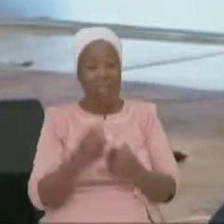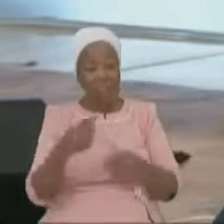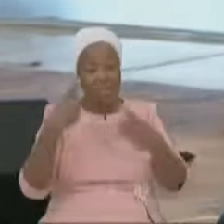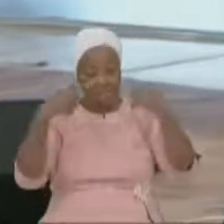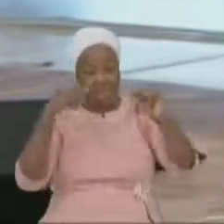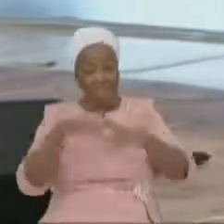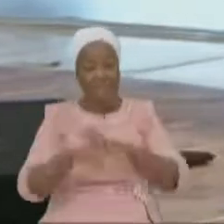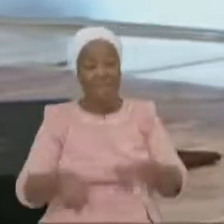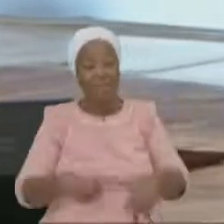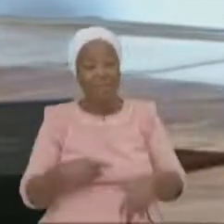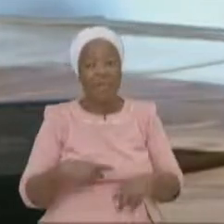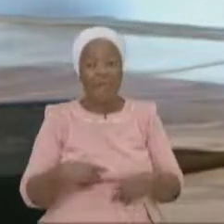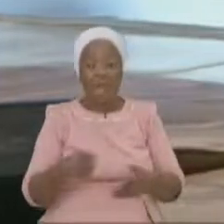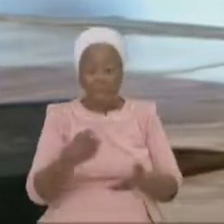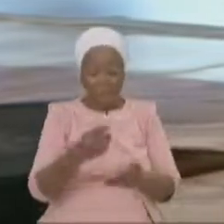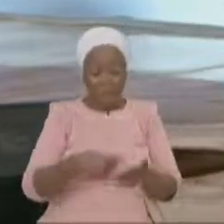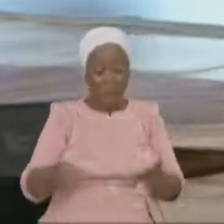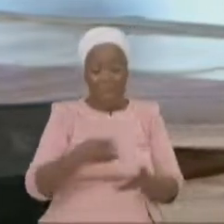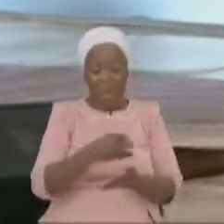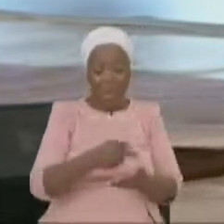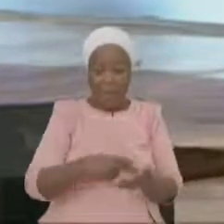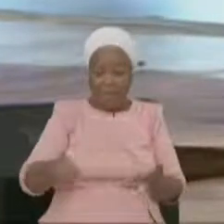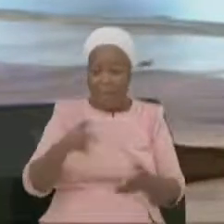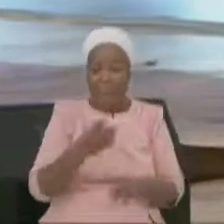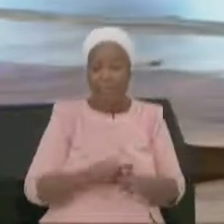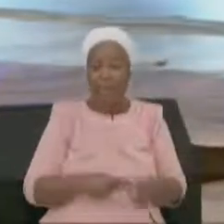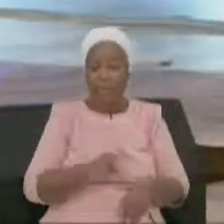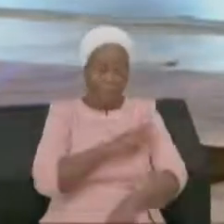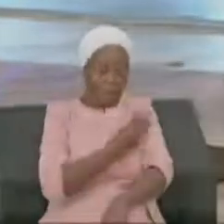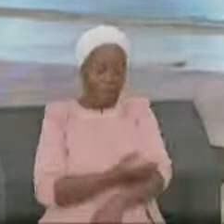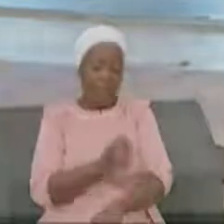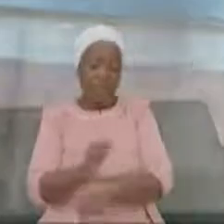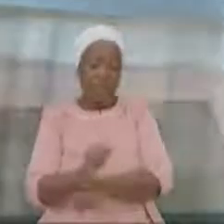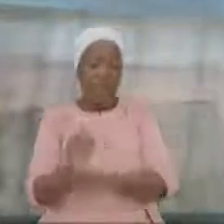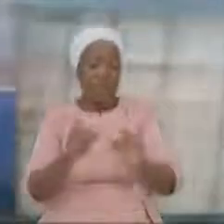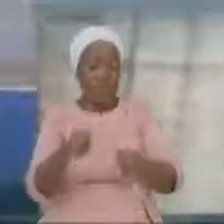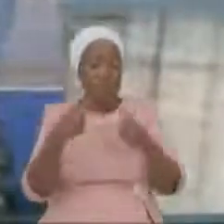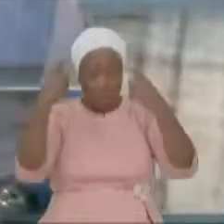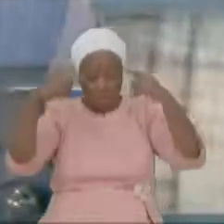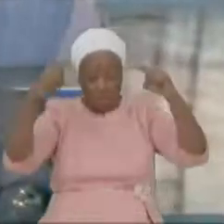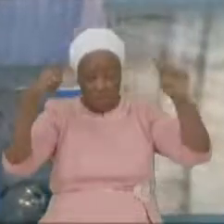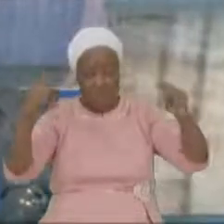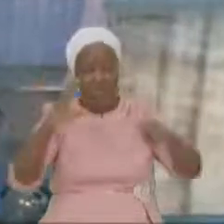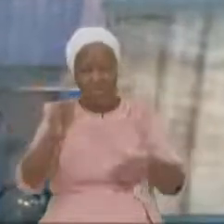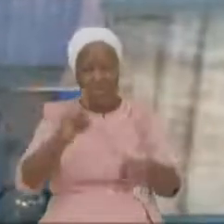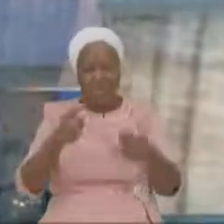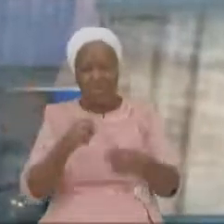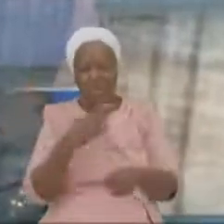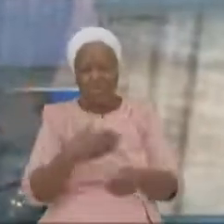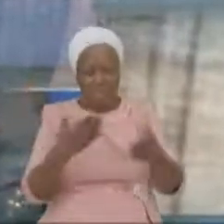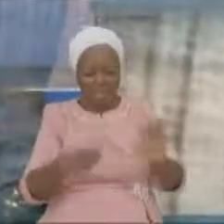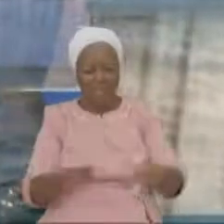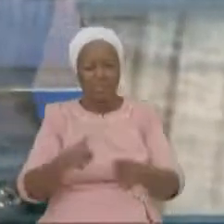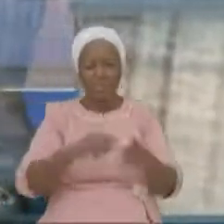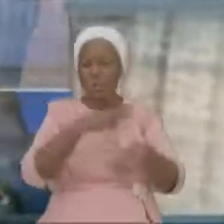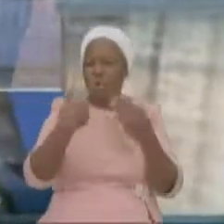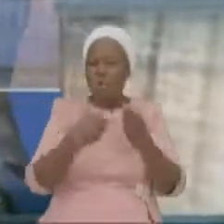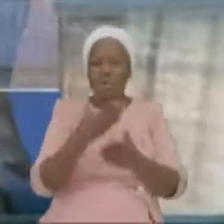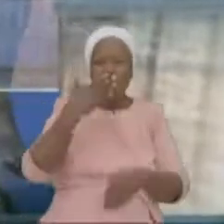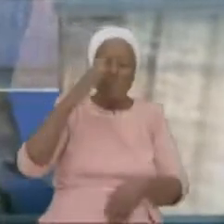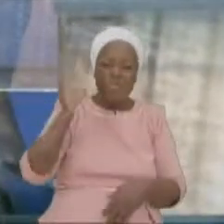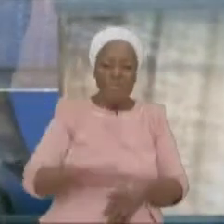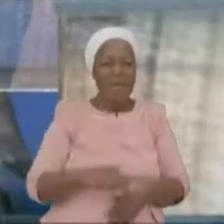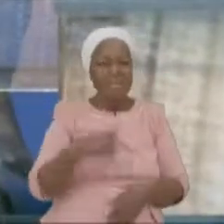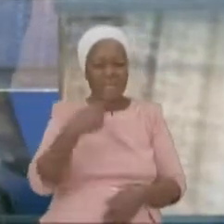Apart from mighty works, if we're going to succeed, you have to be dead to their criticism. If you're going